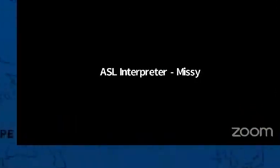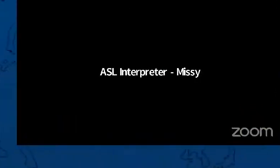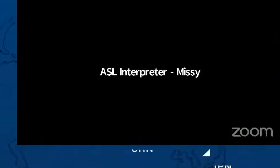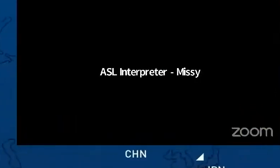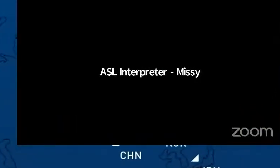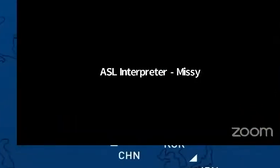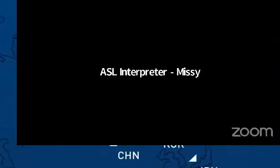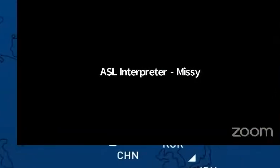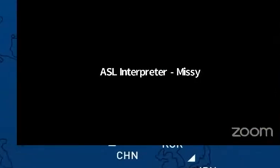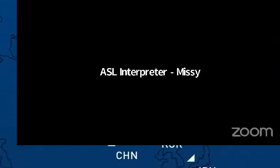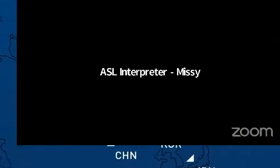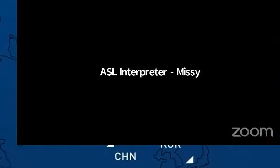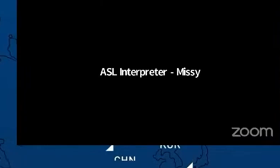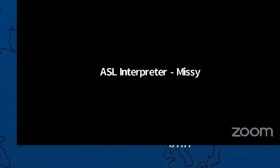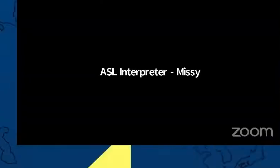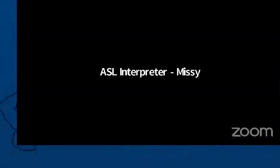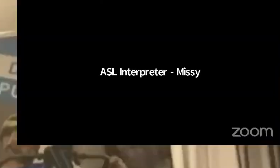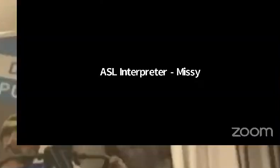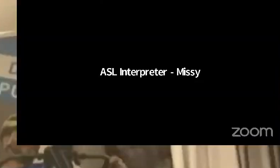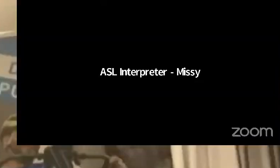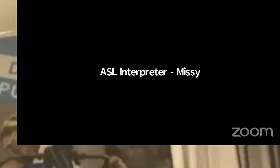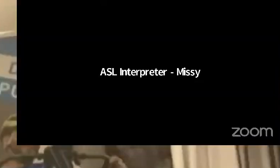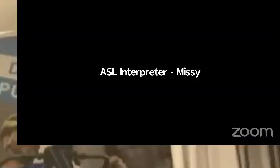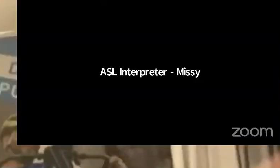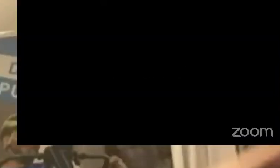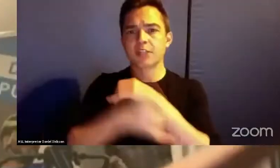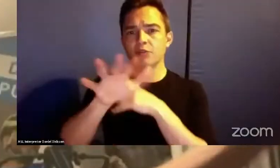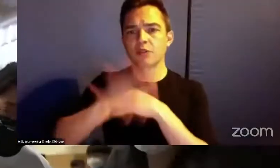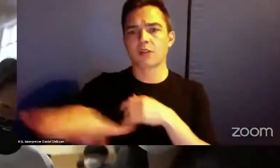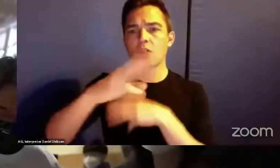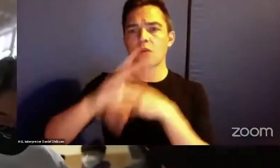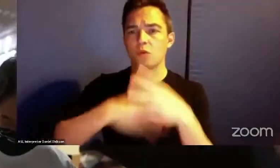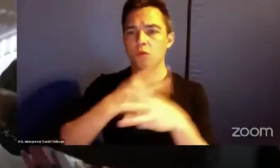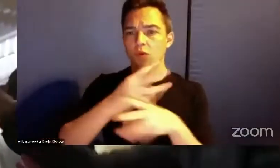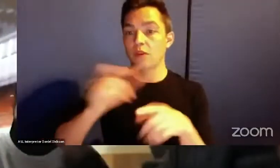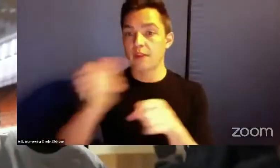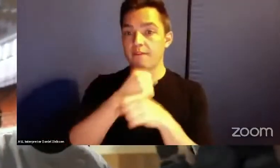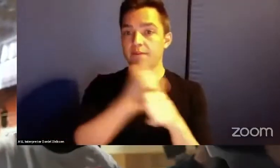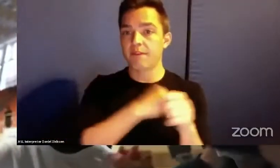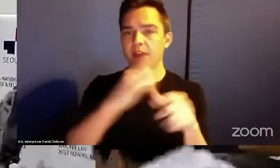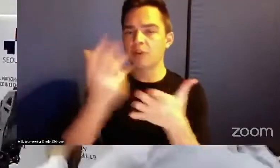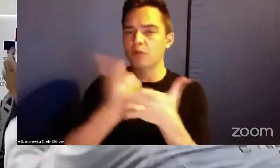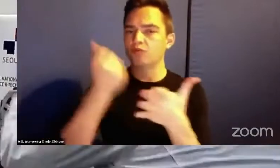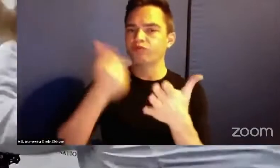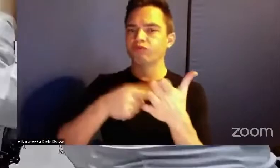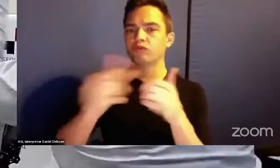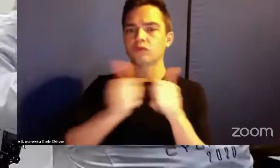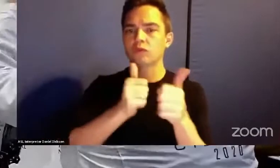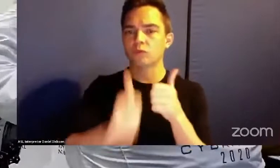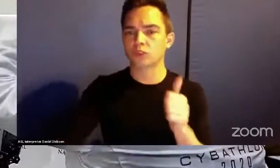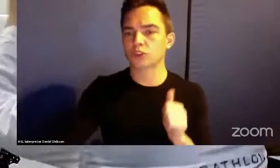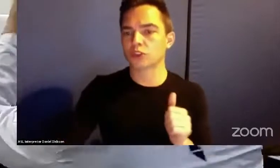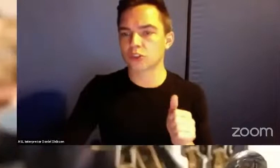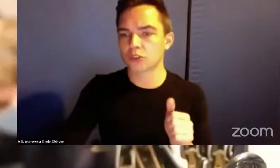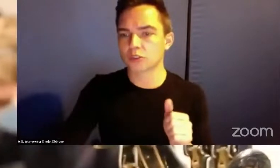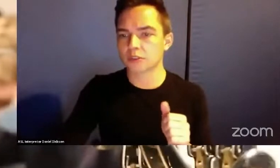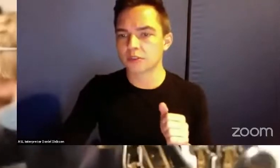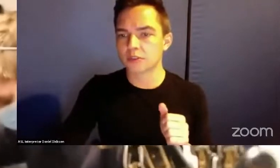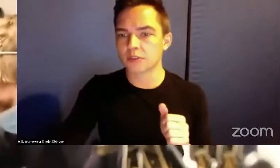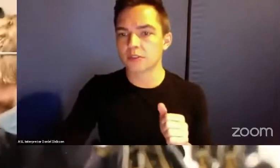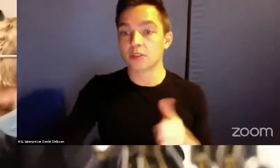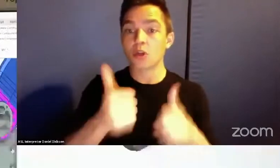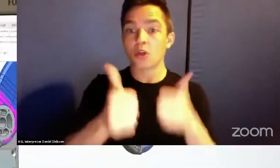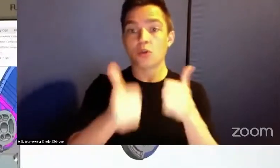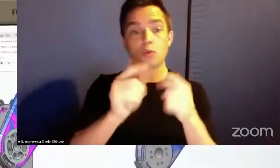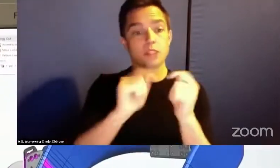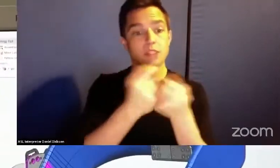Teams from countries around the globe fight to win the competition. Which team will present the smartest